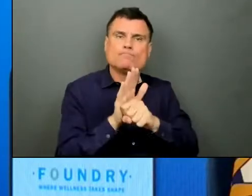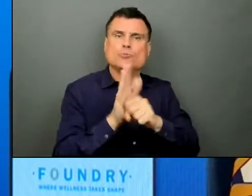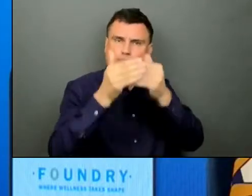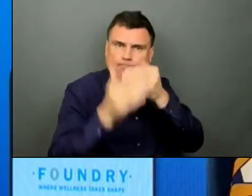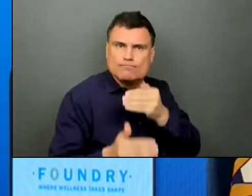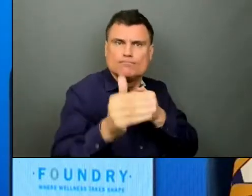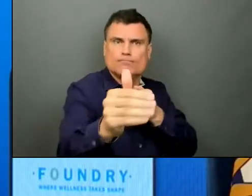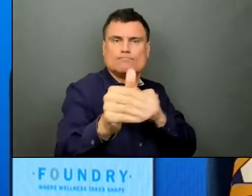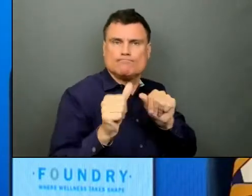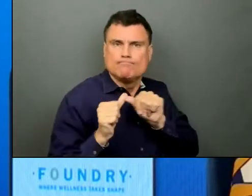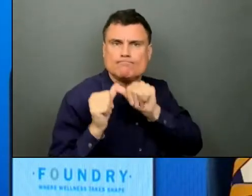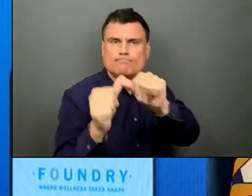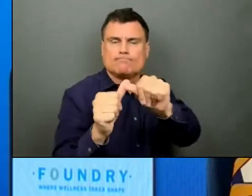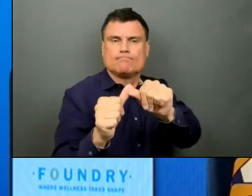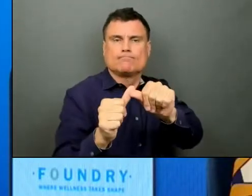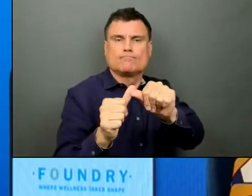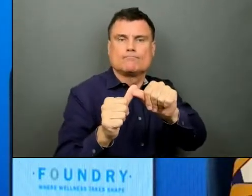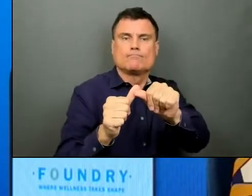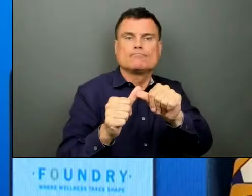and about their potential.